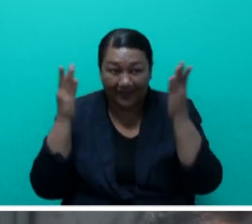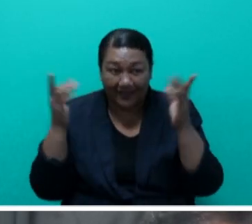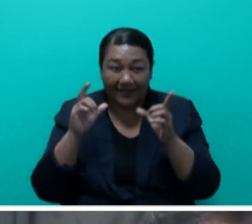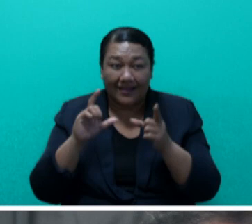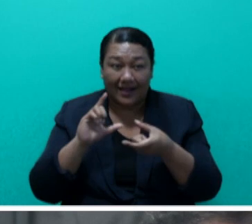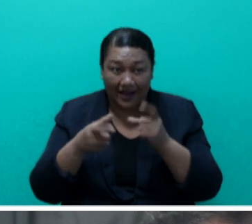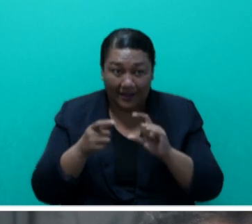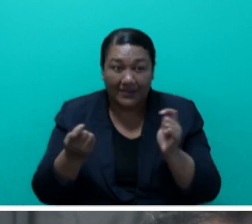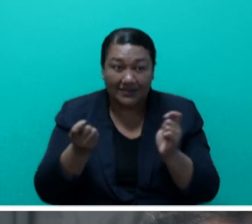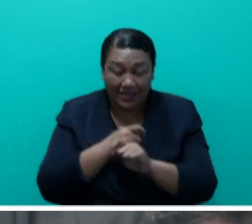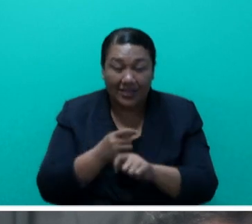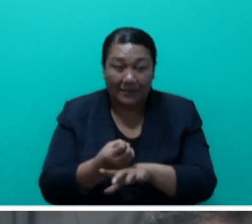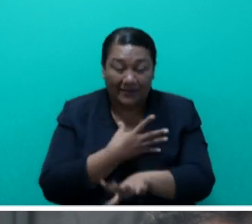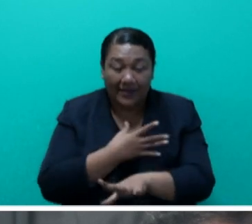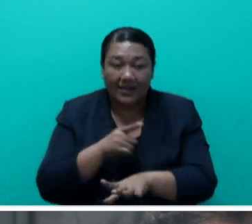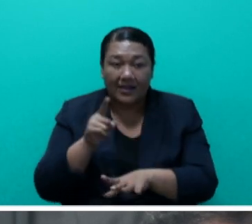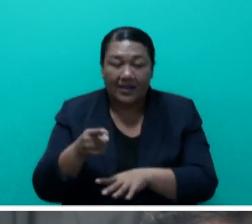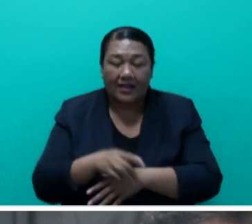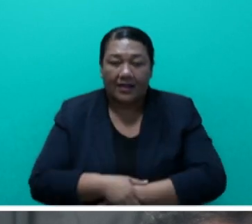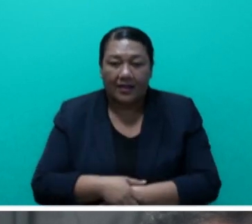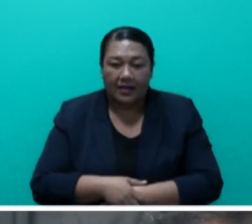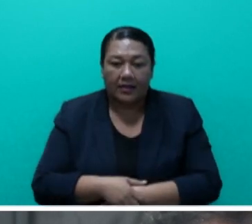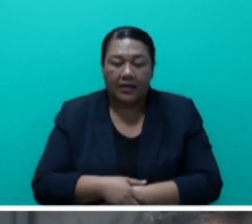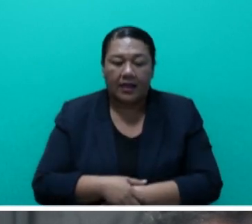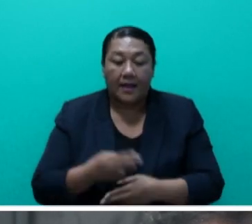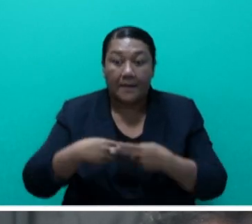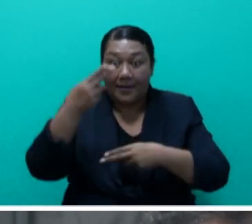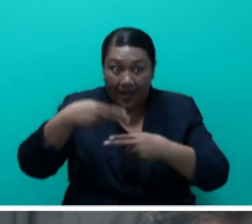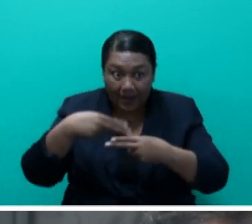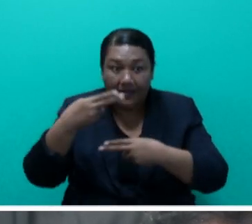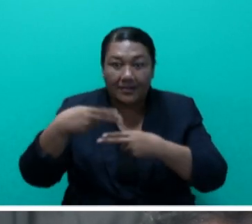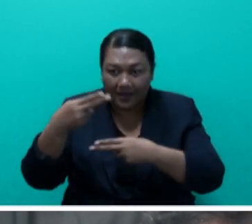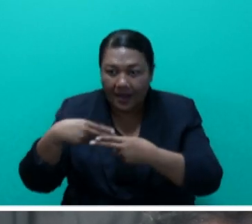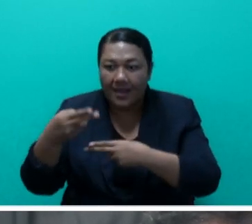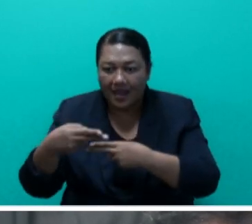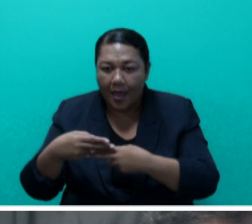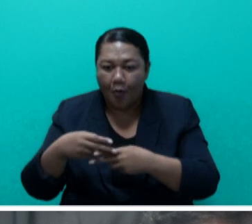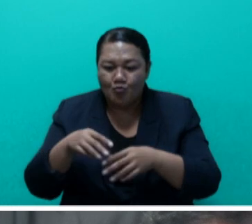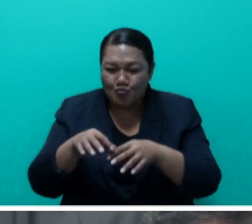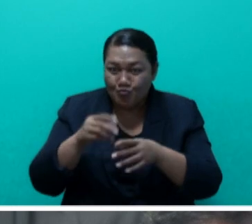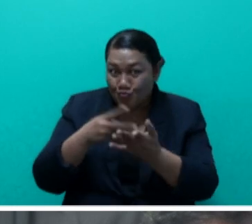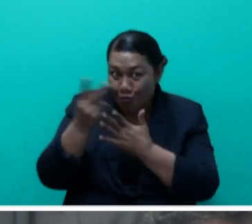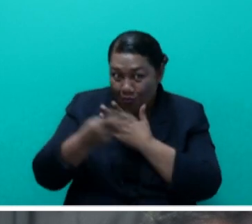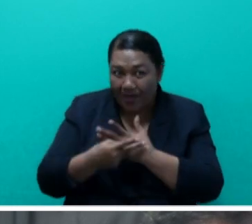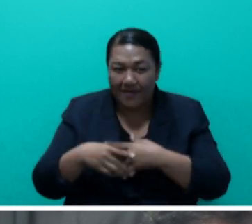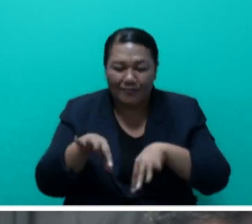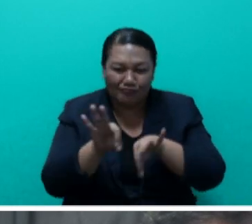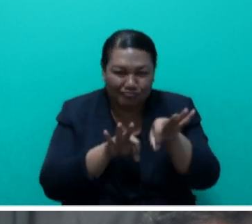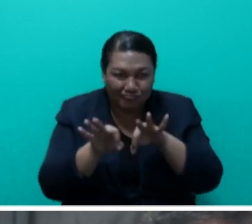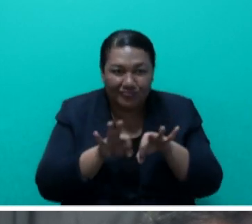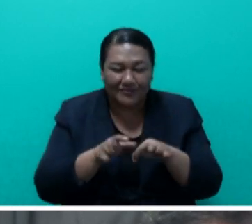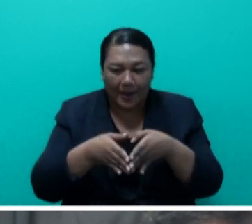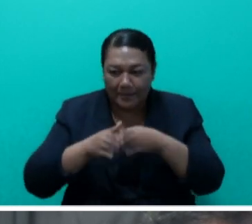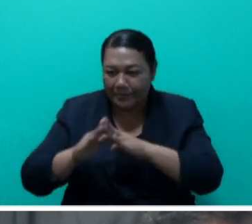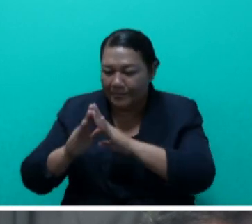The reforestation and degraded forest through this tree planting is an attempt to utilize degraded forests